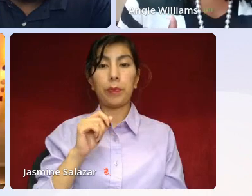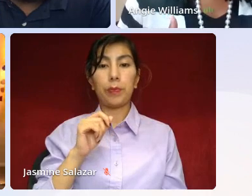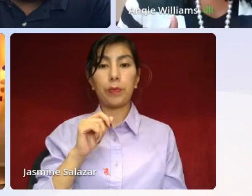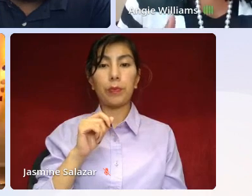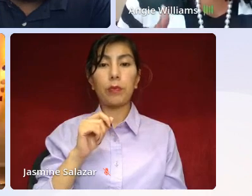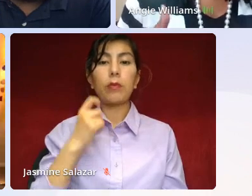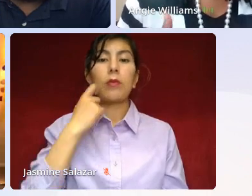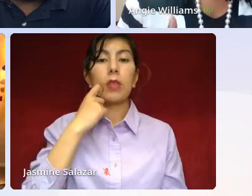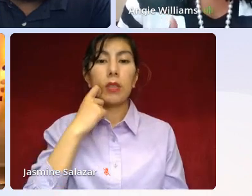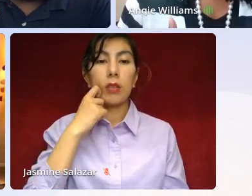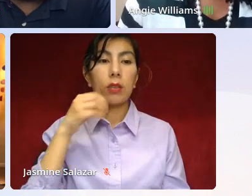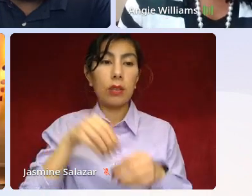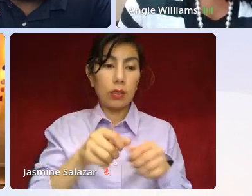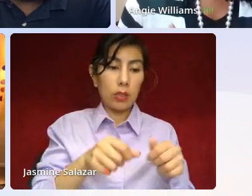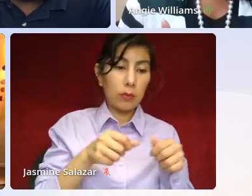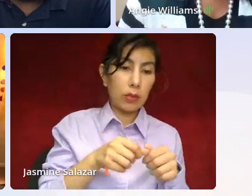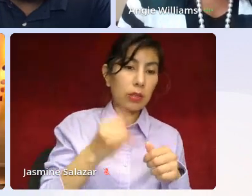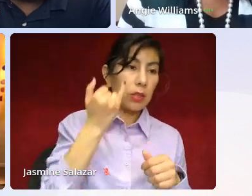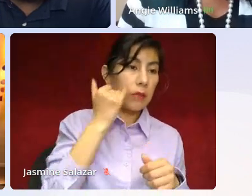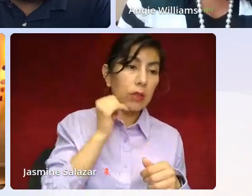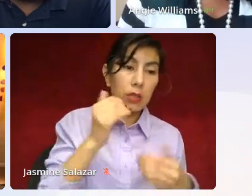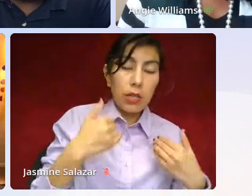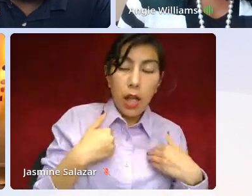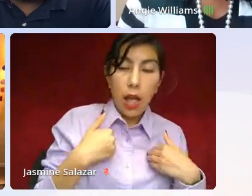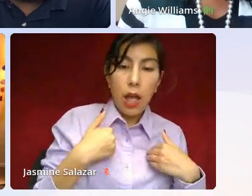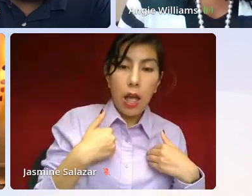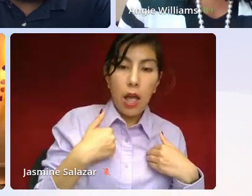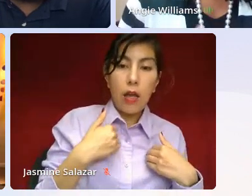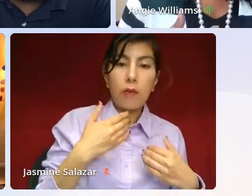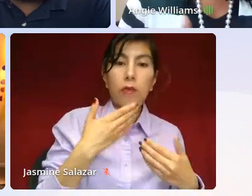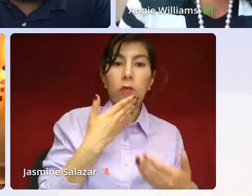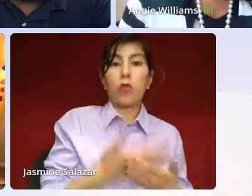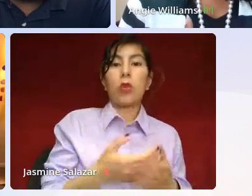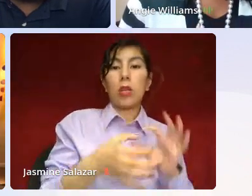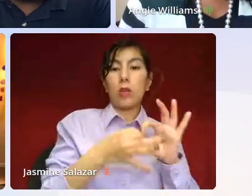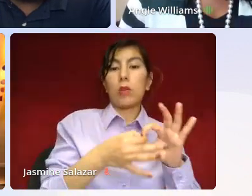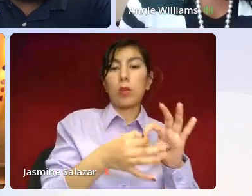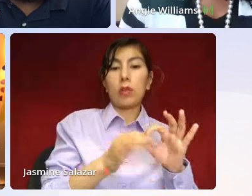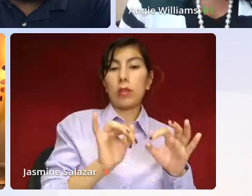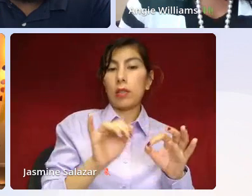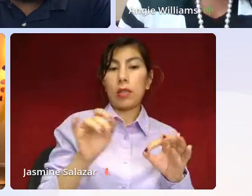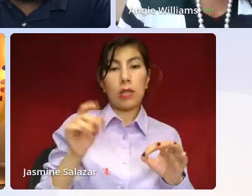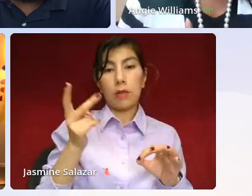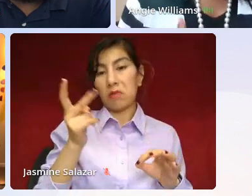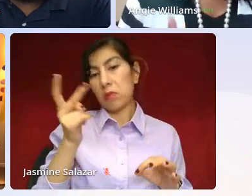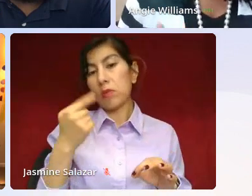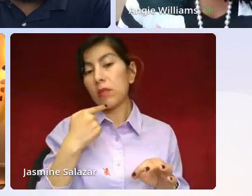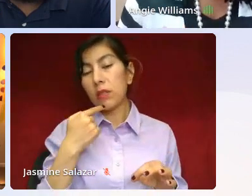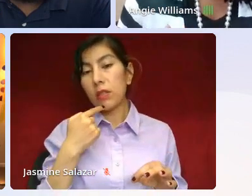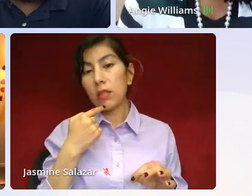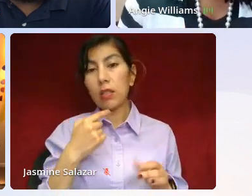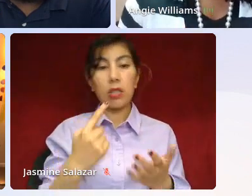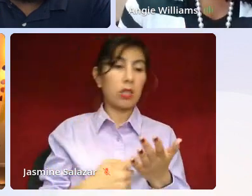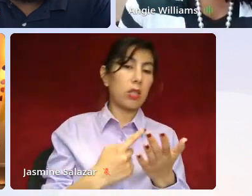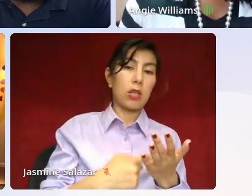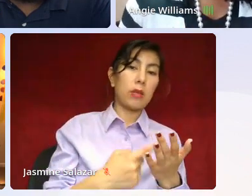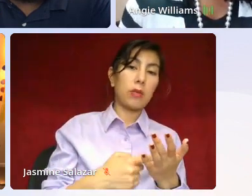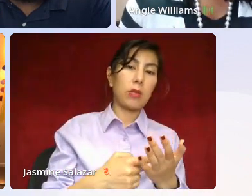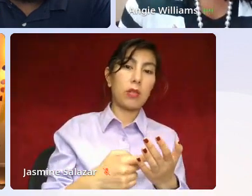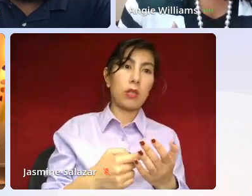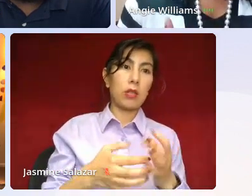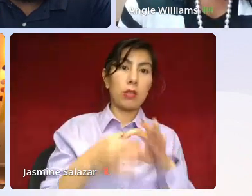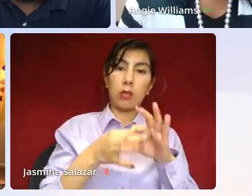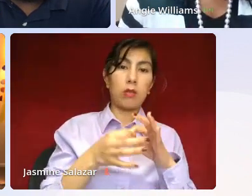just in a place, if we didn't have great relationships, just like Raquel and Brandon said, sometimes things were not so